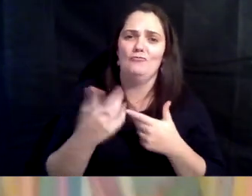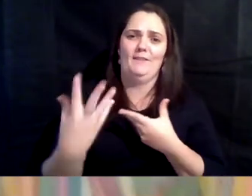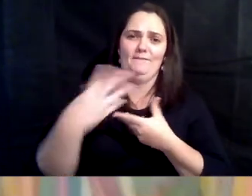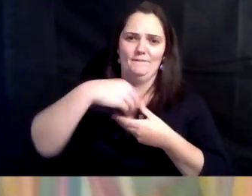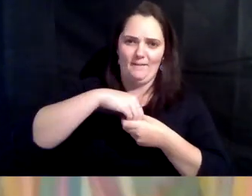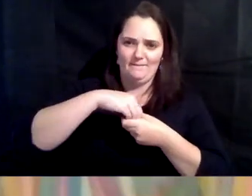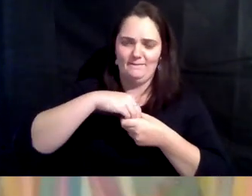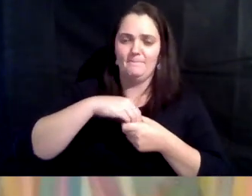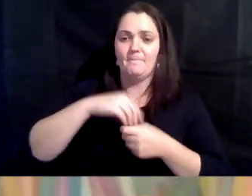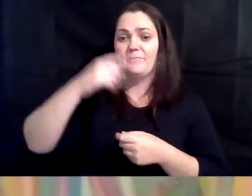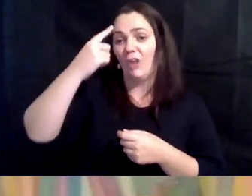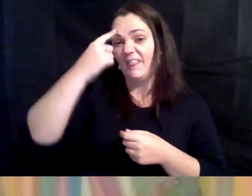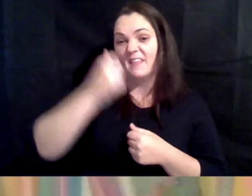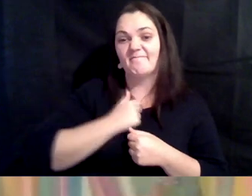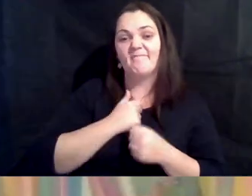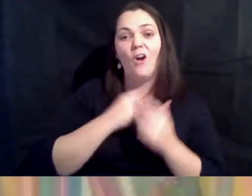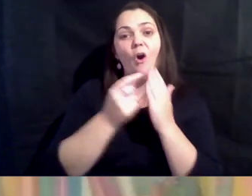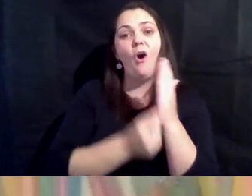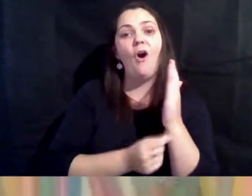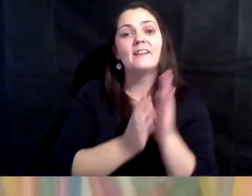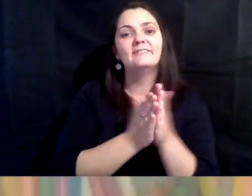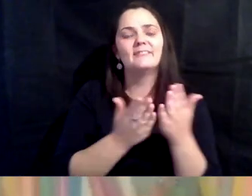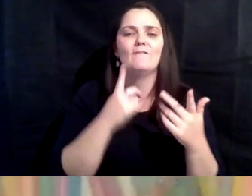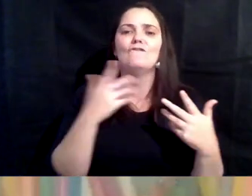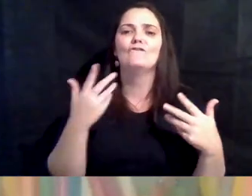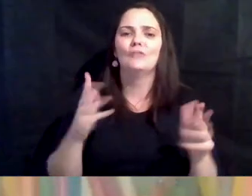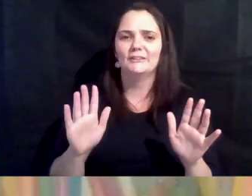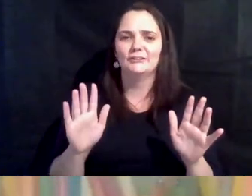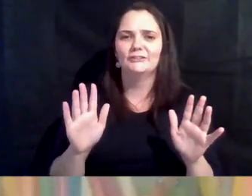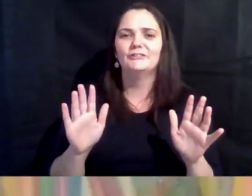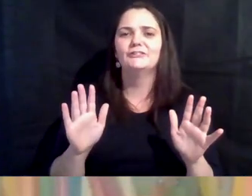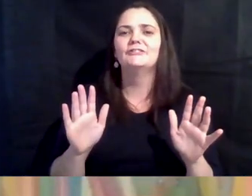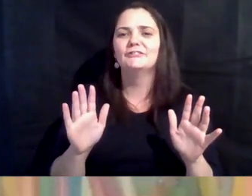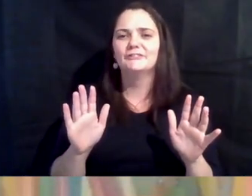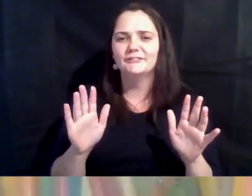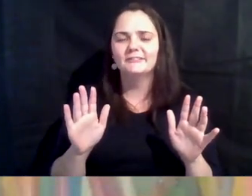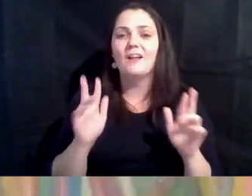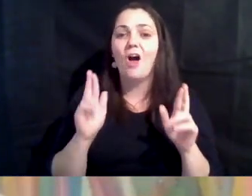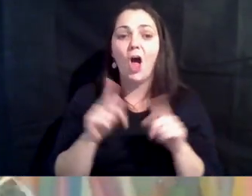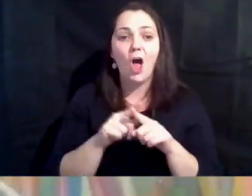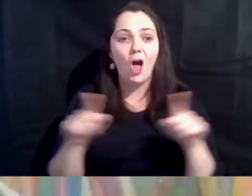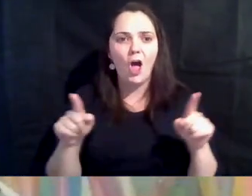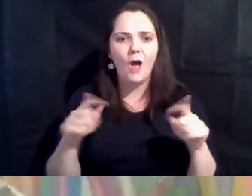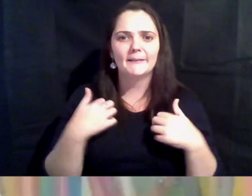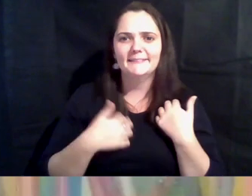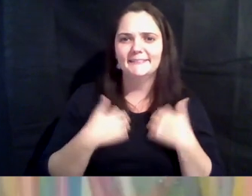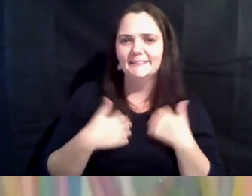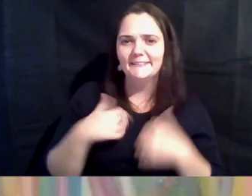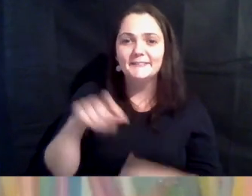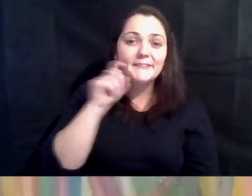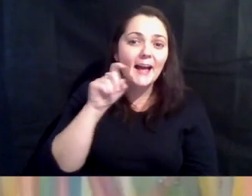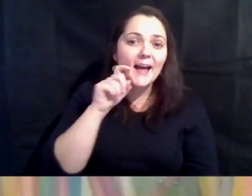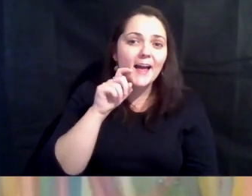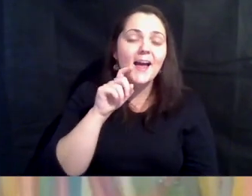I think that's my zine done. I hope that you guys had fun and maybe have some tools to go on to make more zines in the